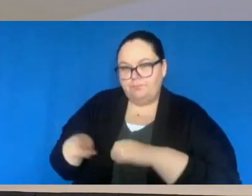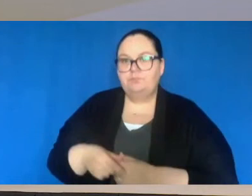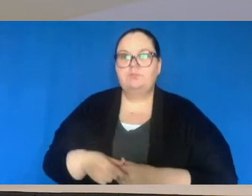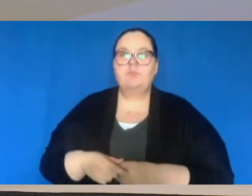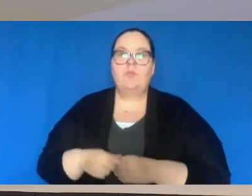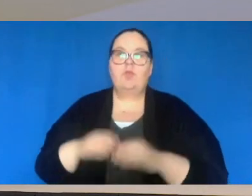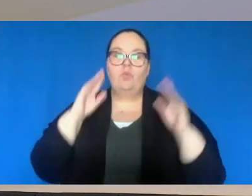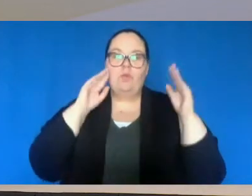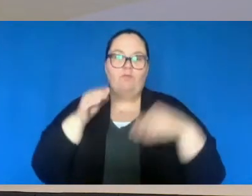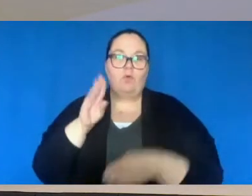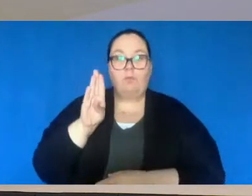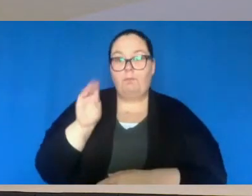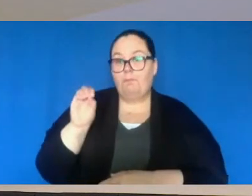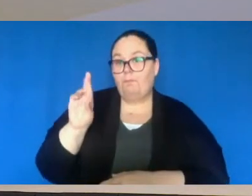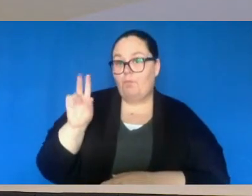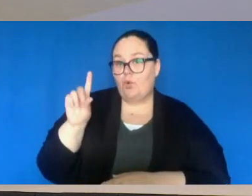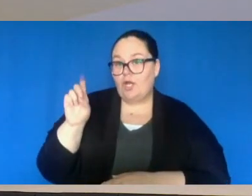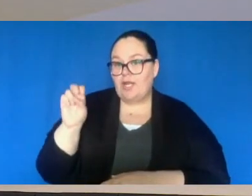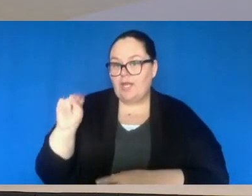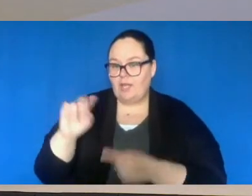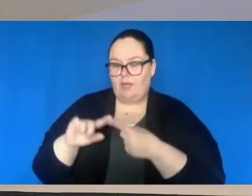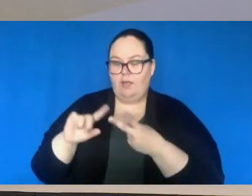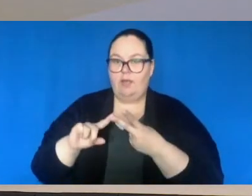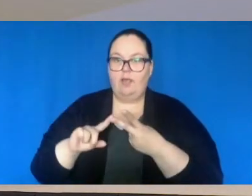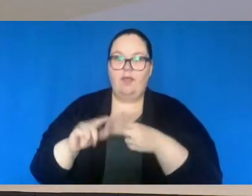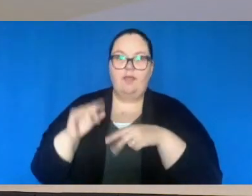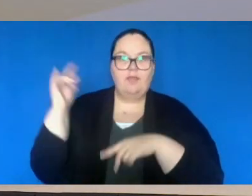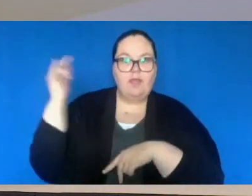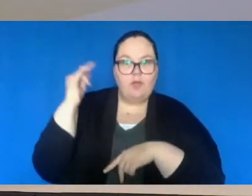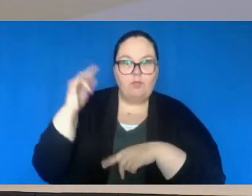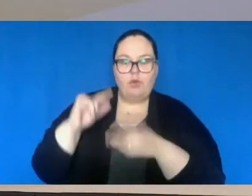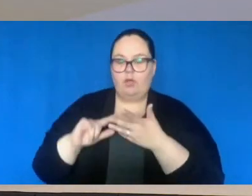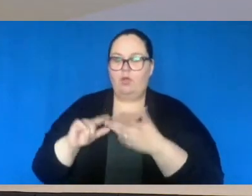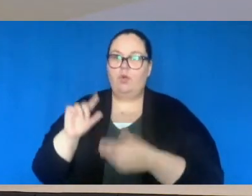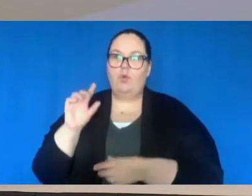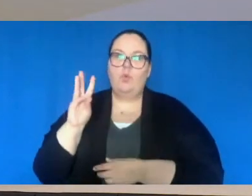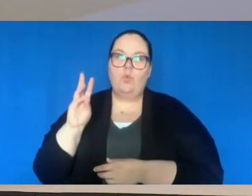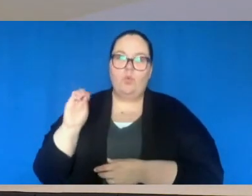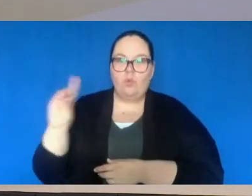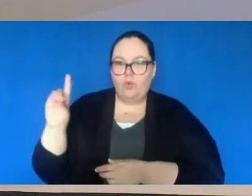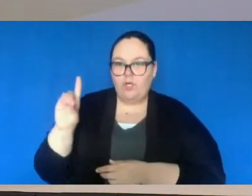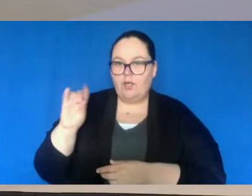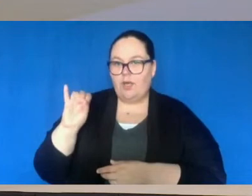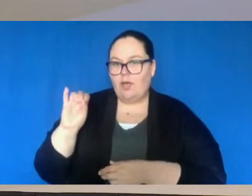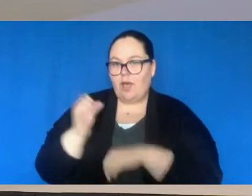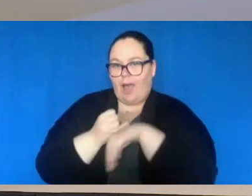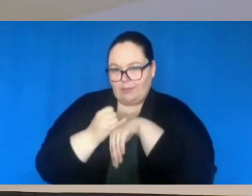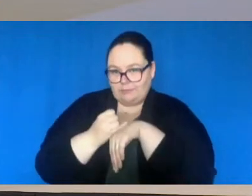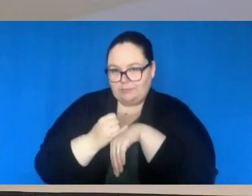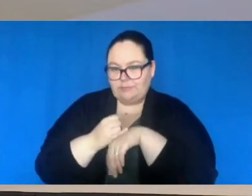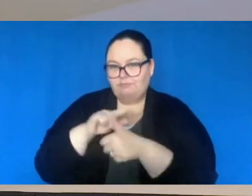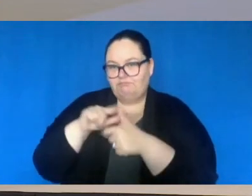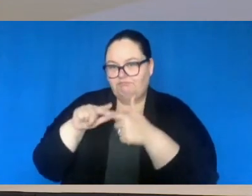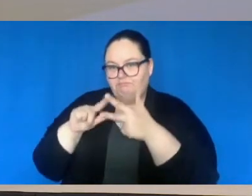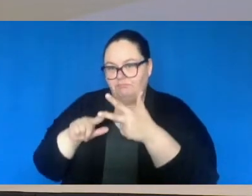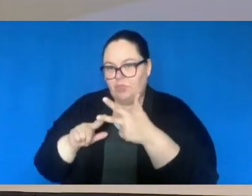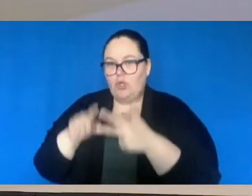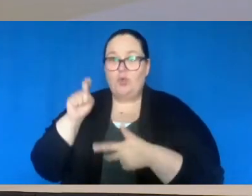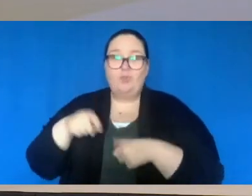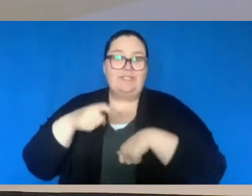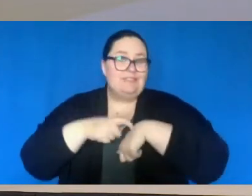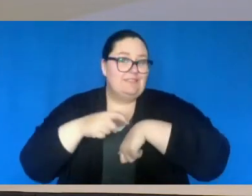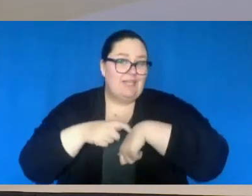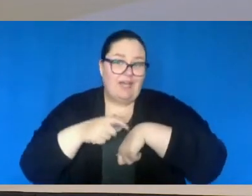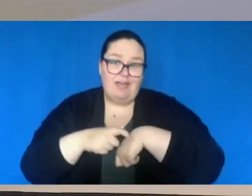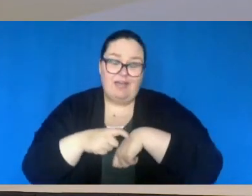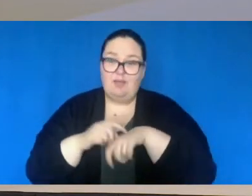Borden, but also the airport and Wood Islands. As I said earlier this week, we need to buy time. We need